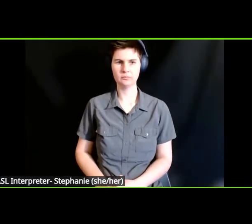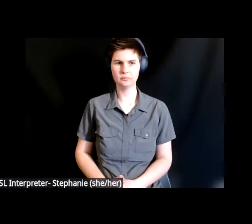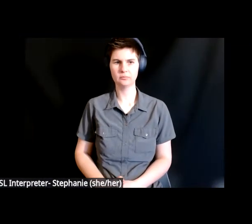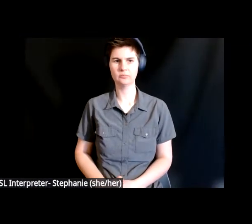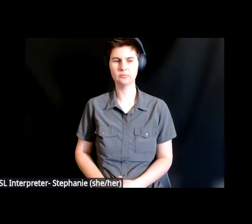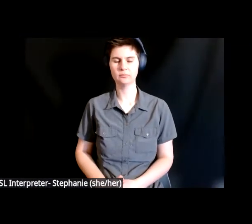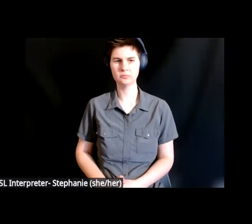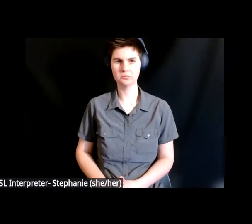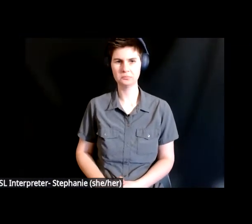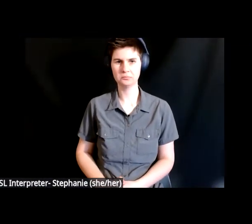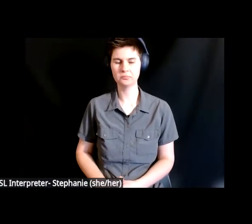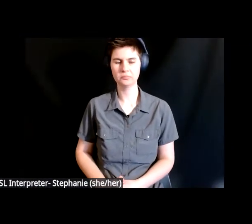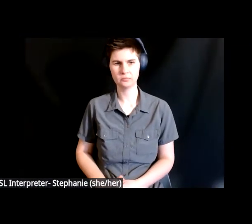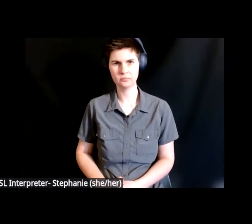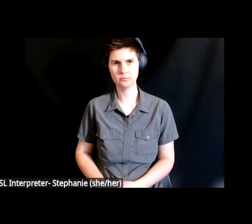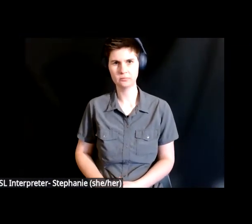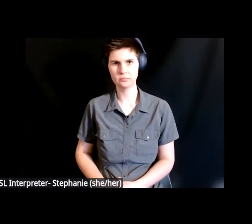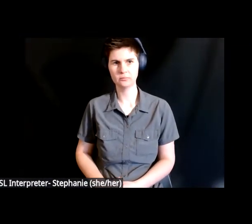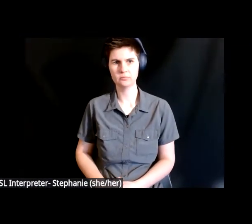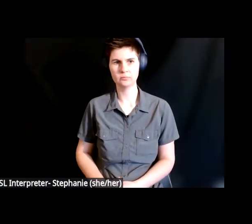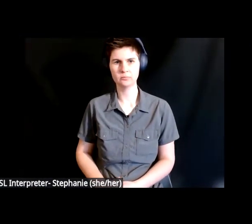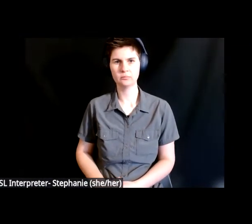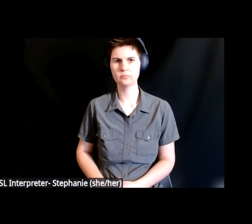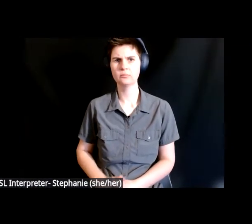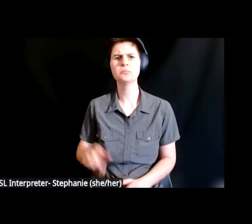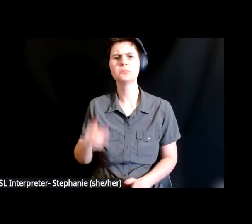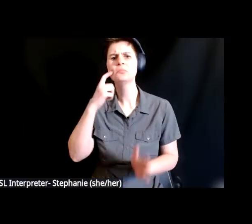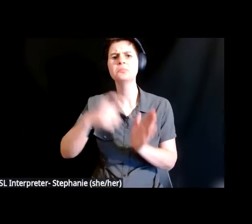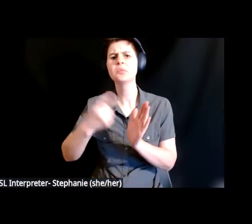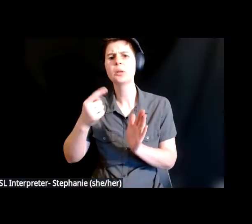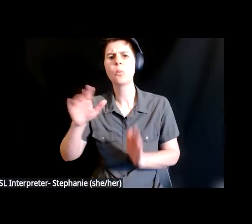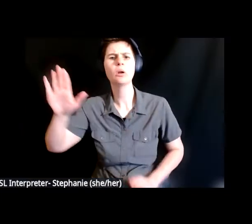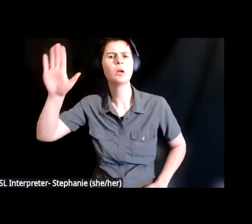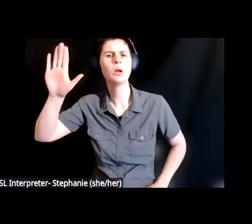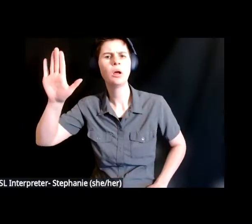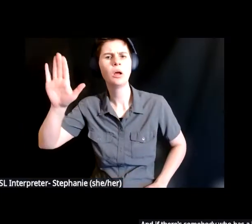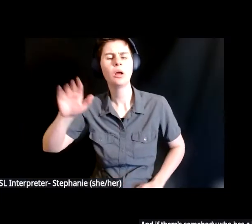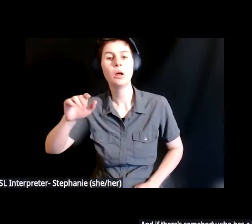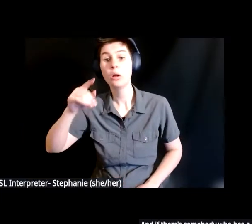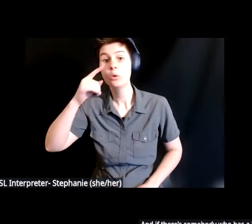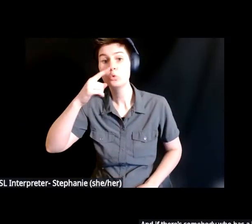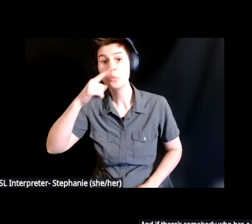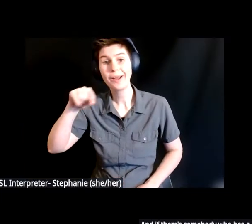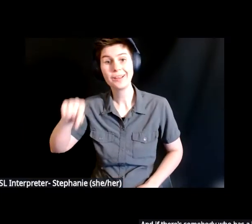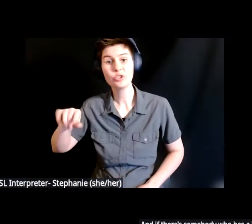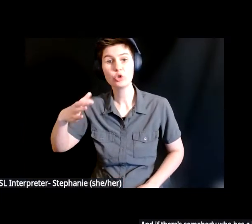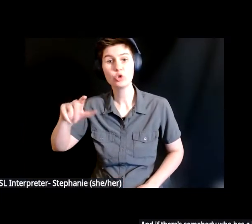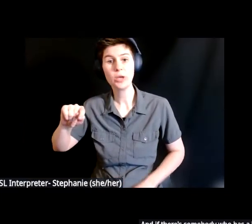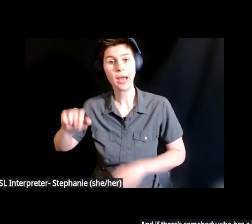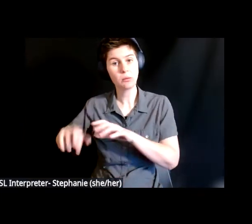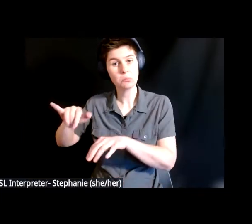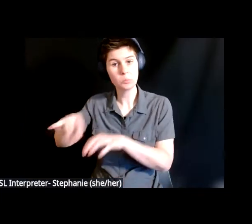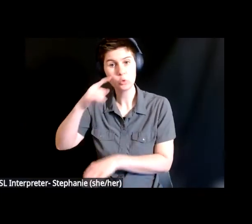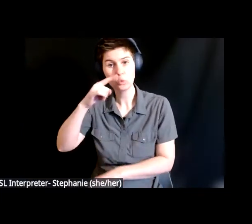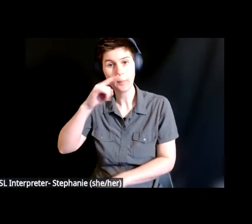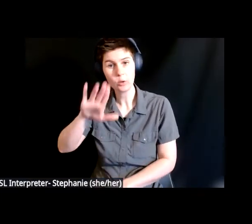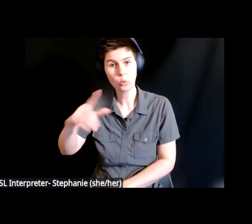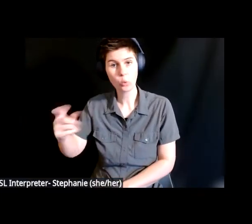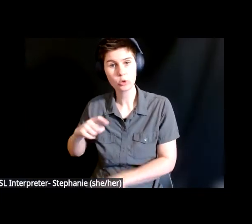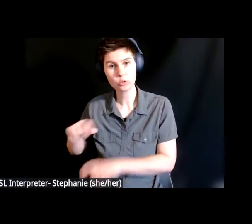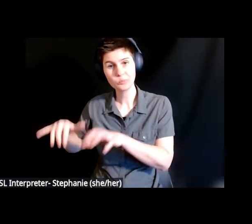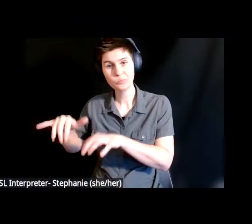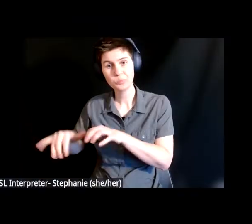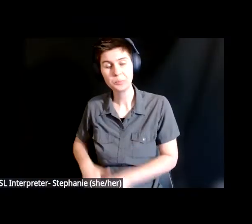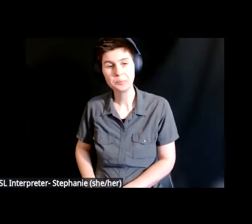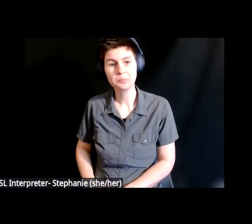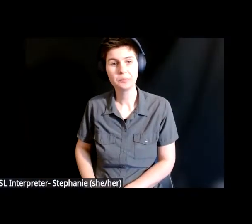And if there's somebody who has a hand raised, could you please put your question in the chat for me? Let's see, we cannot see the link